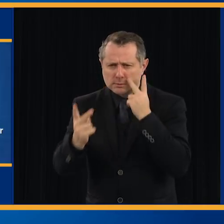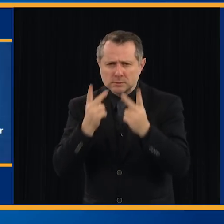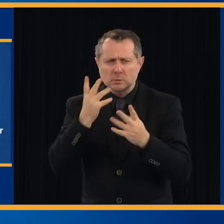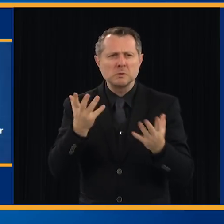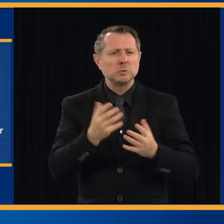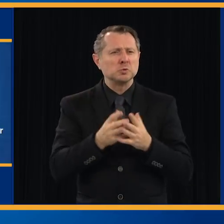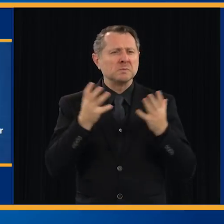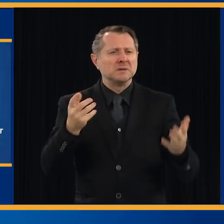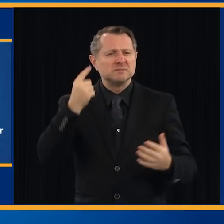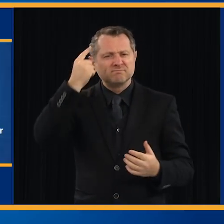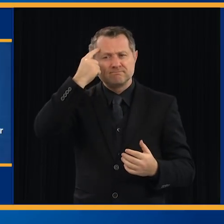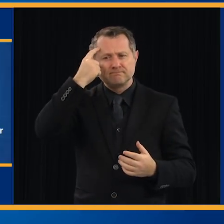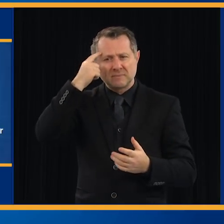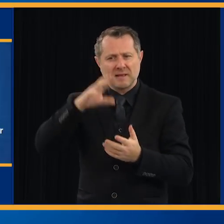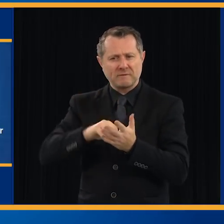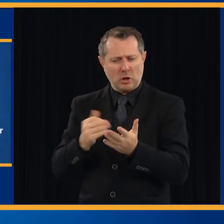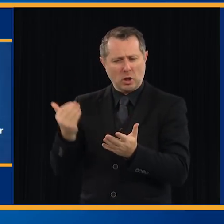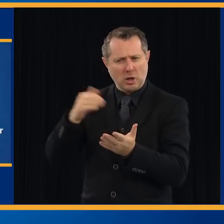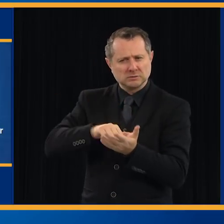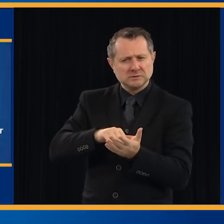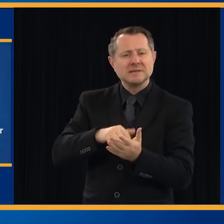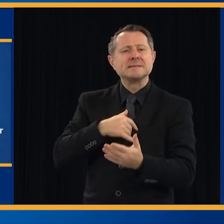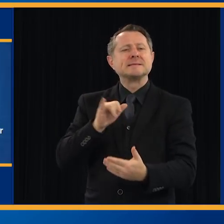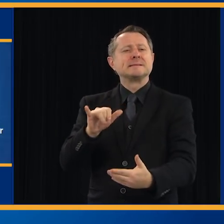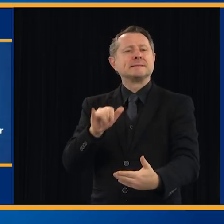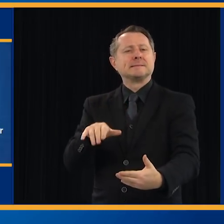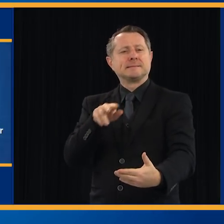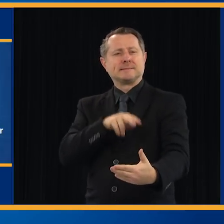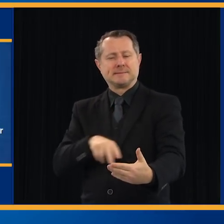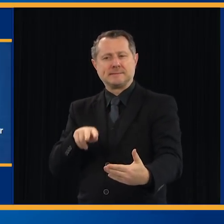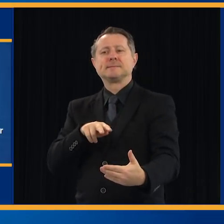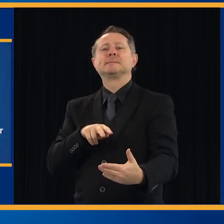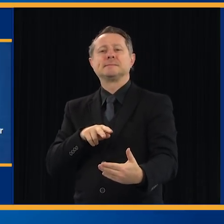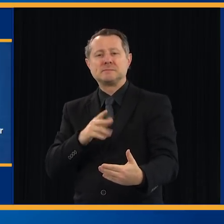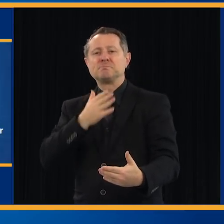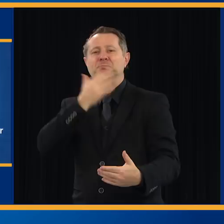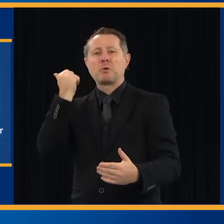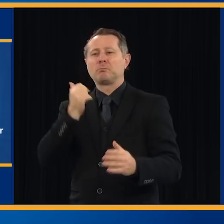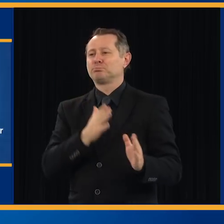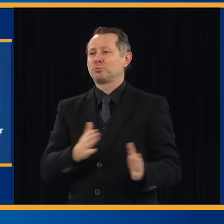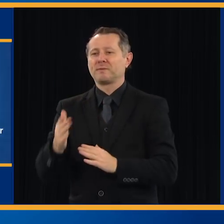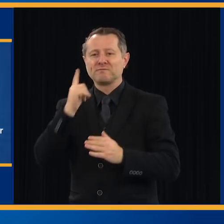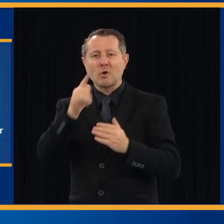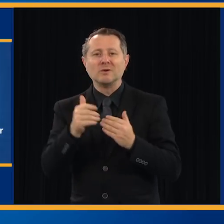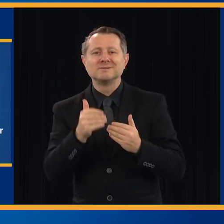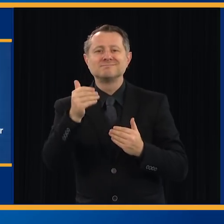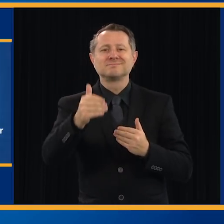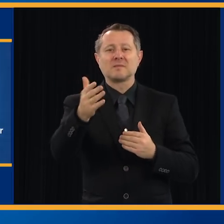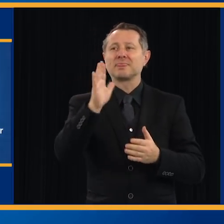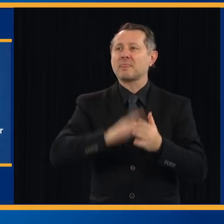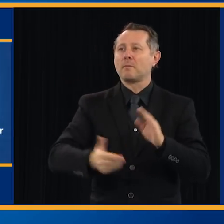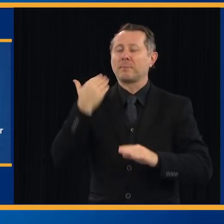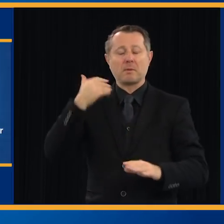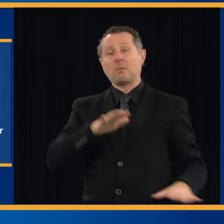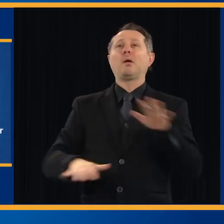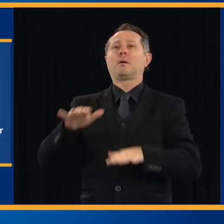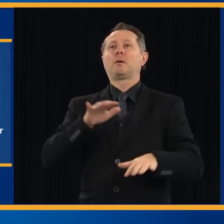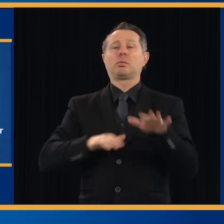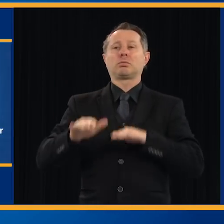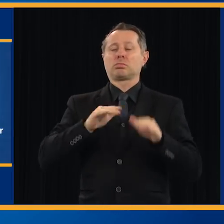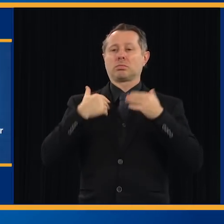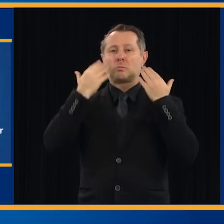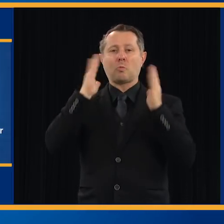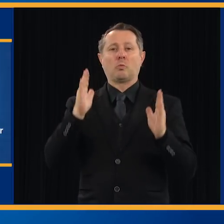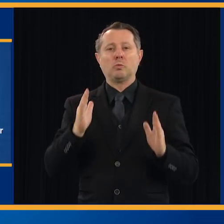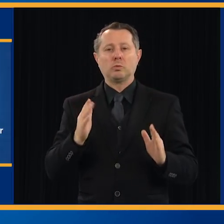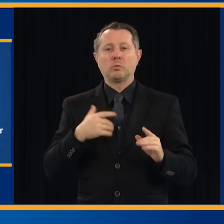these lessons forward, and how do we build back better than before? I don't want to have gone all through this